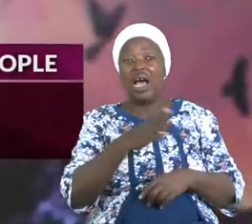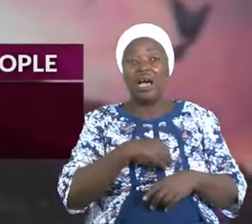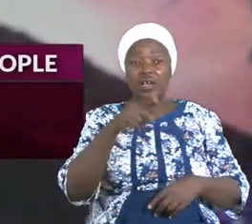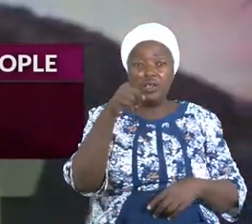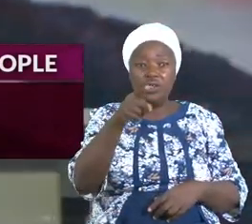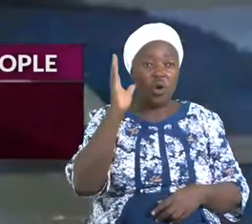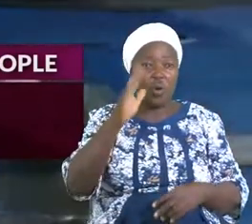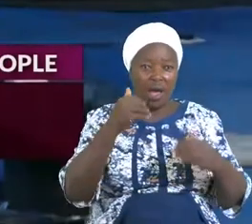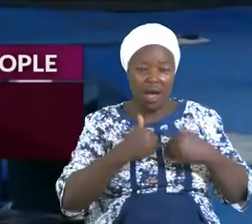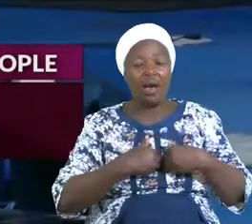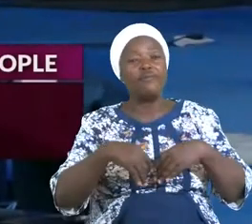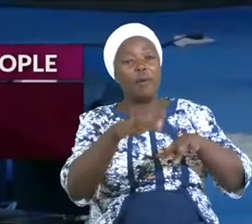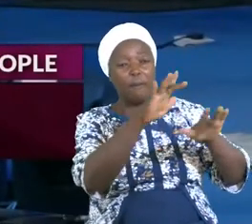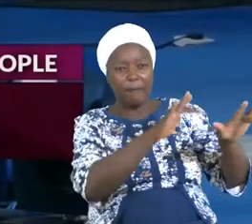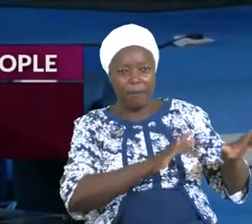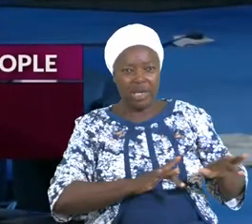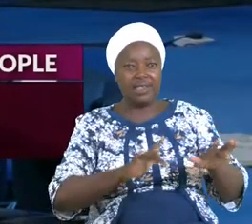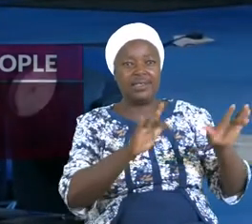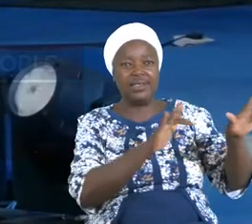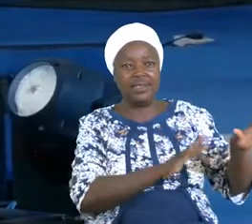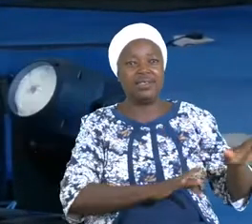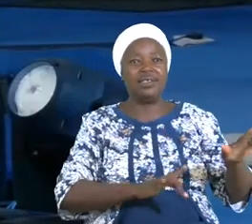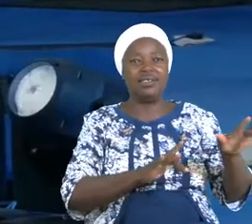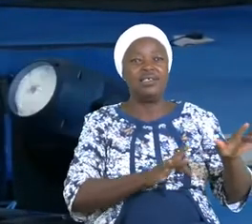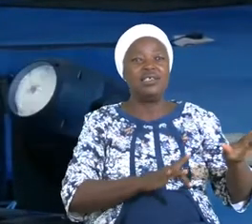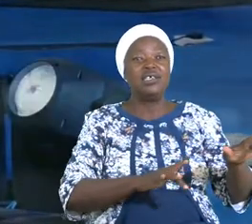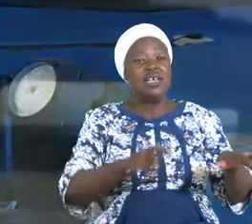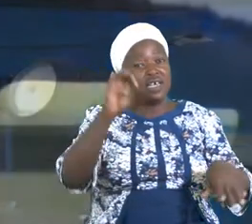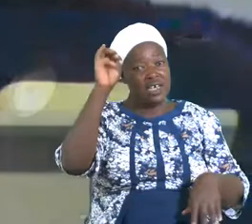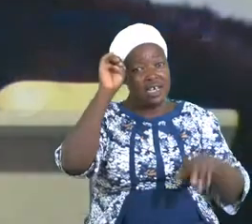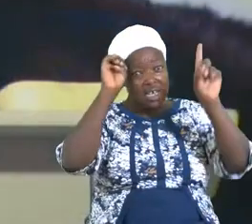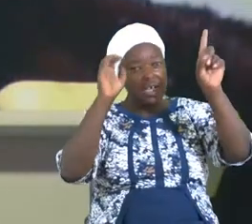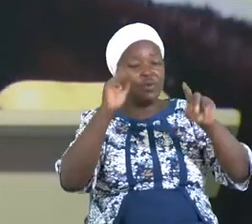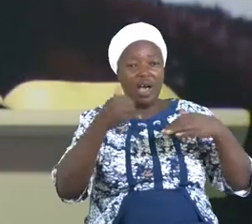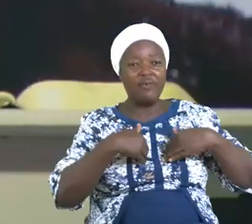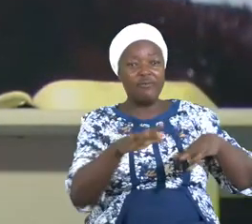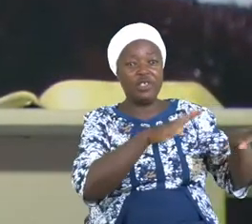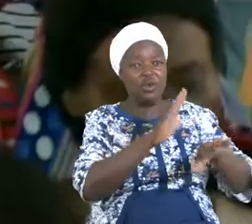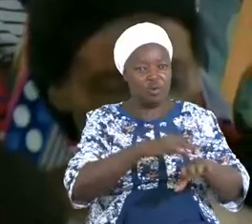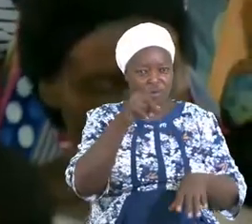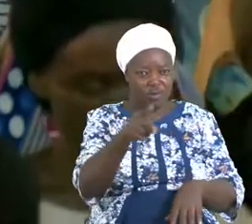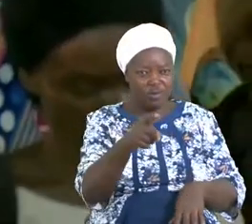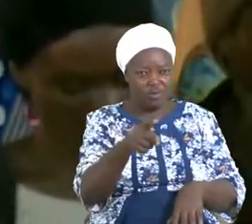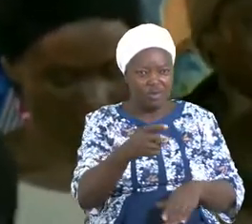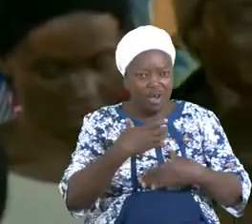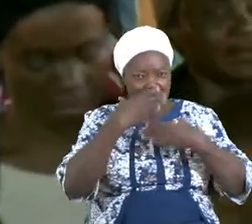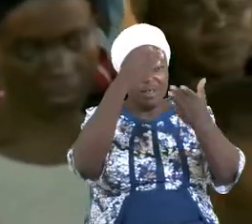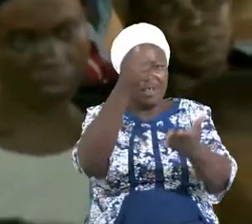have mercy on you. I didn't hear your amen. Amen.